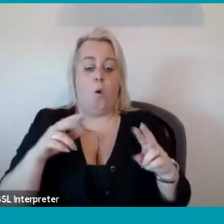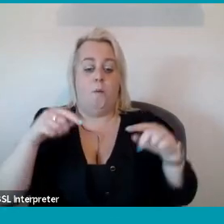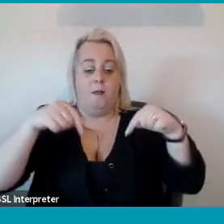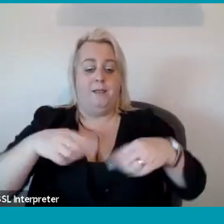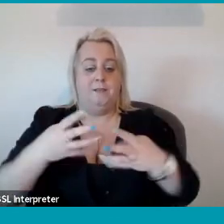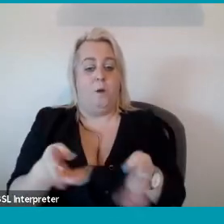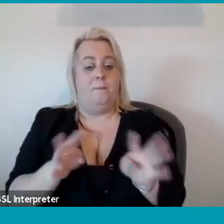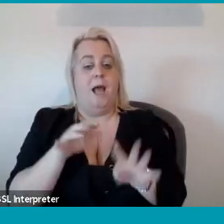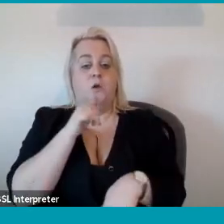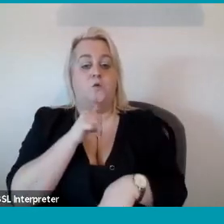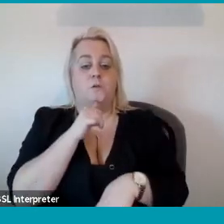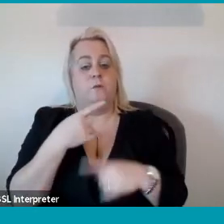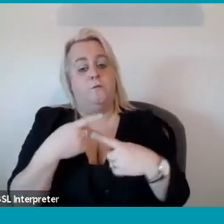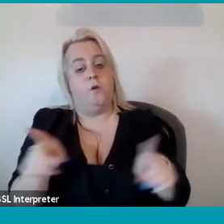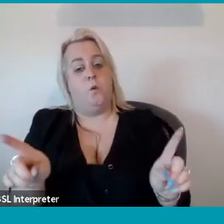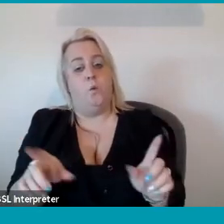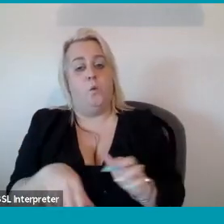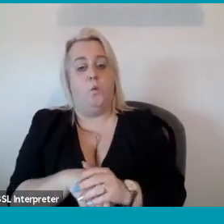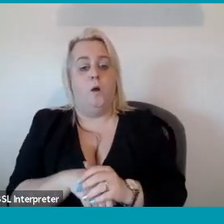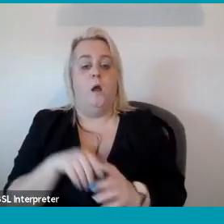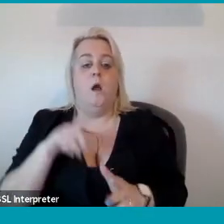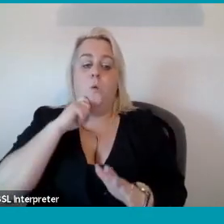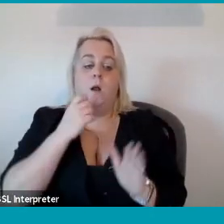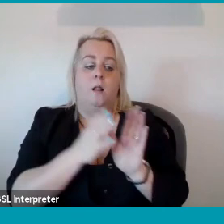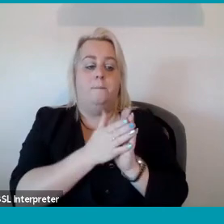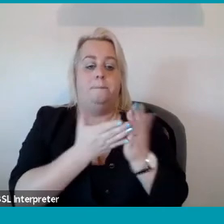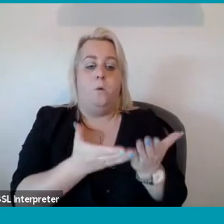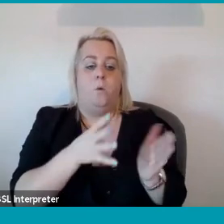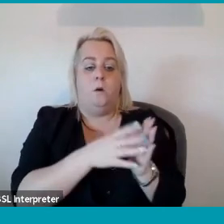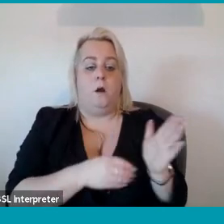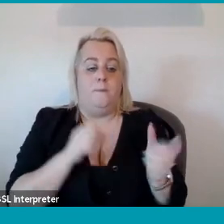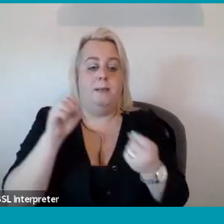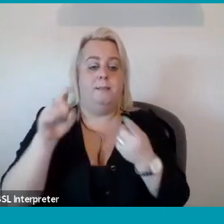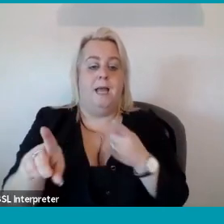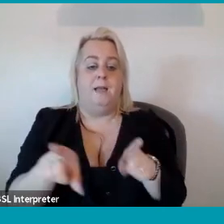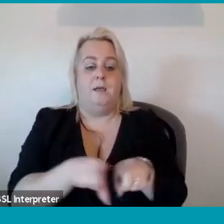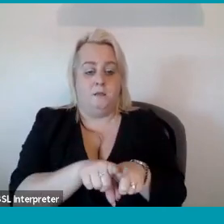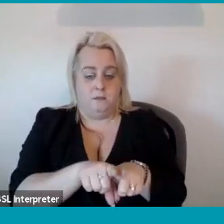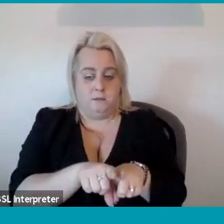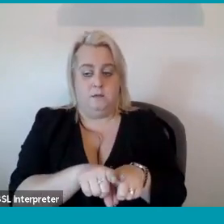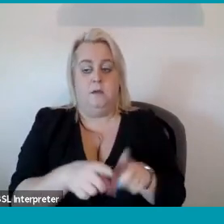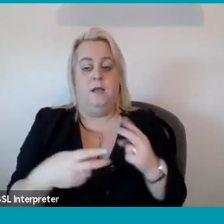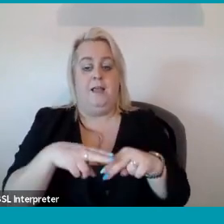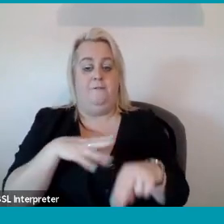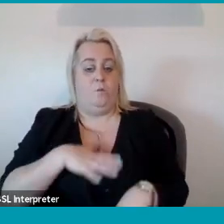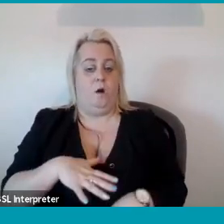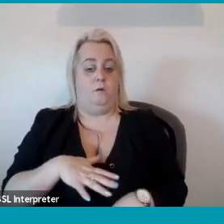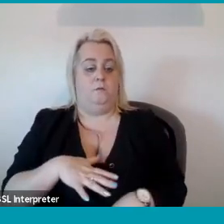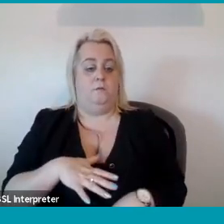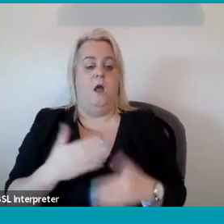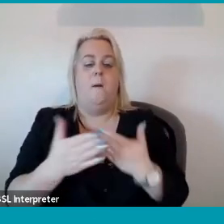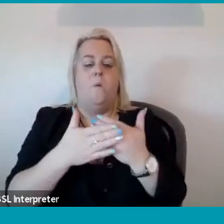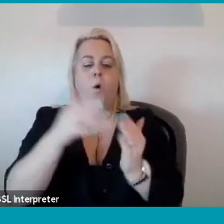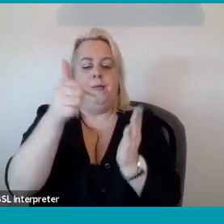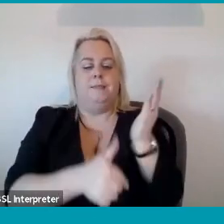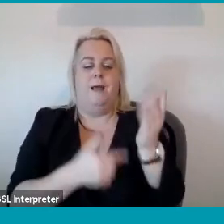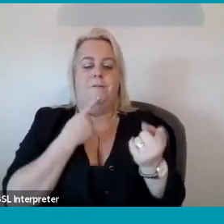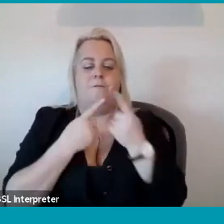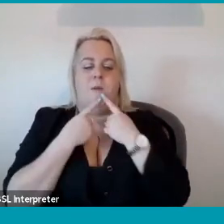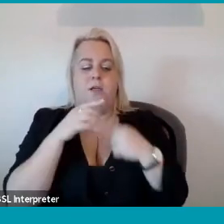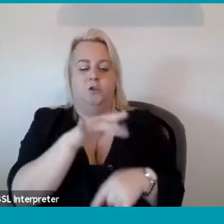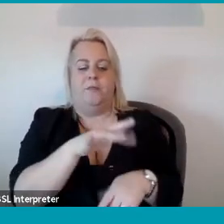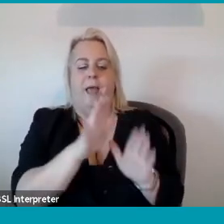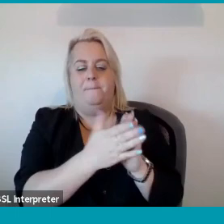I'm happy to send you a copy of the book. It just kind of talks in a bit more depth about what I've been talking about in this webinar, but I'm happy to do